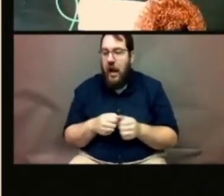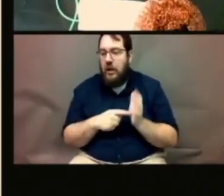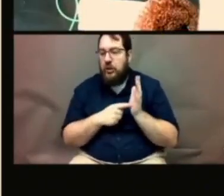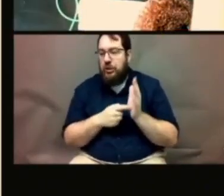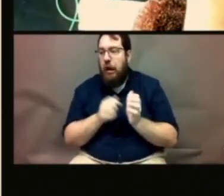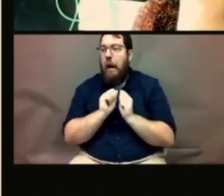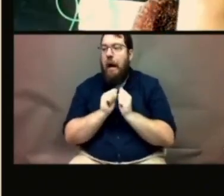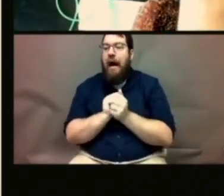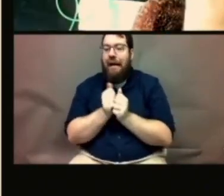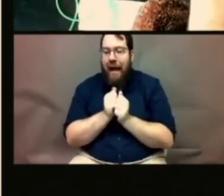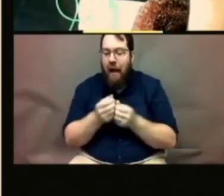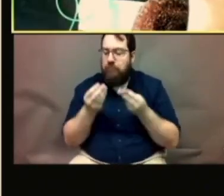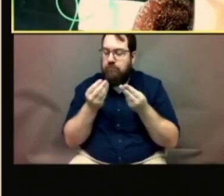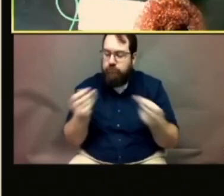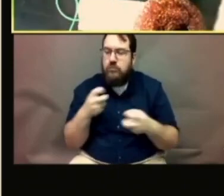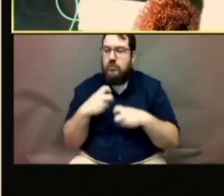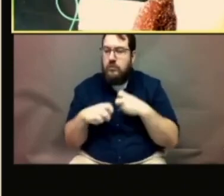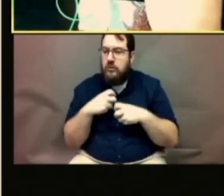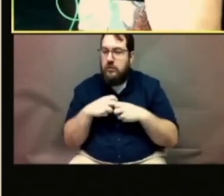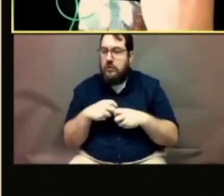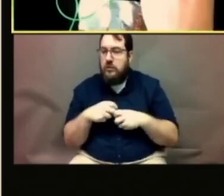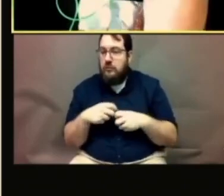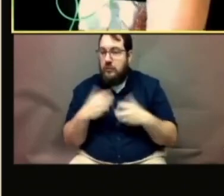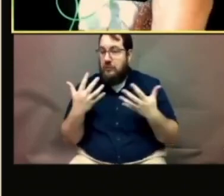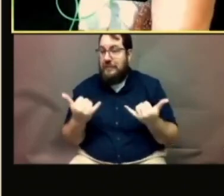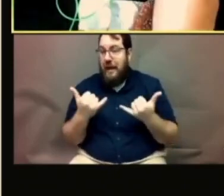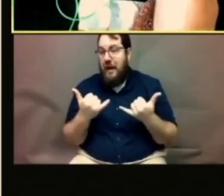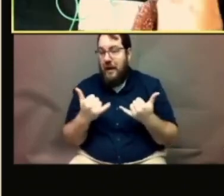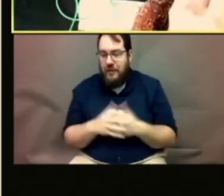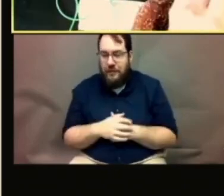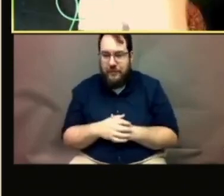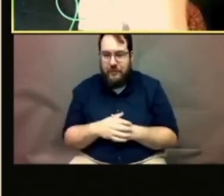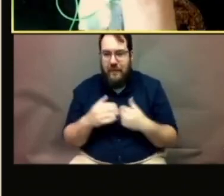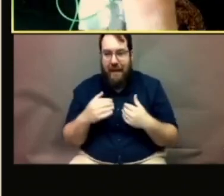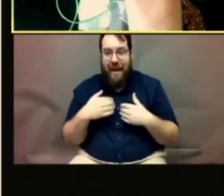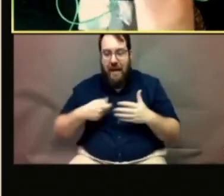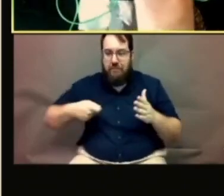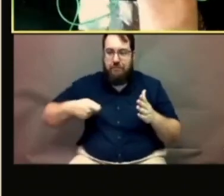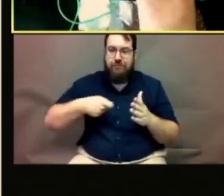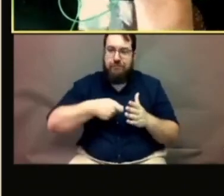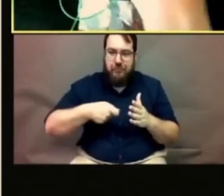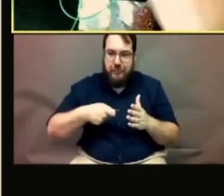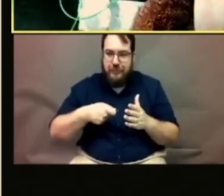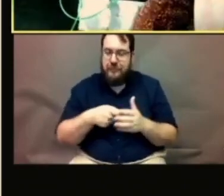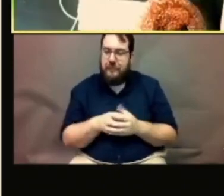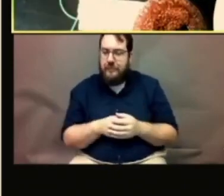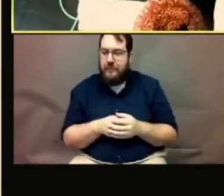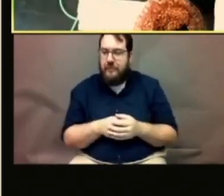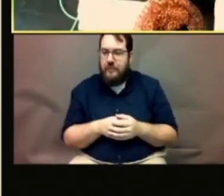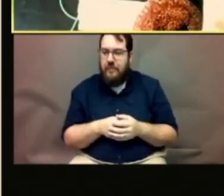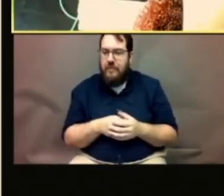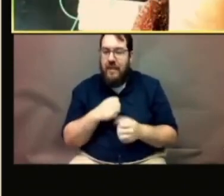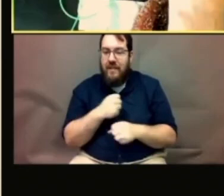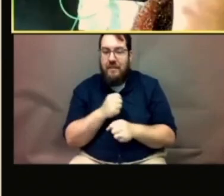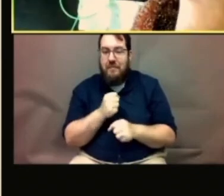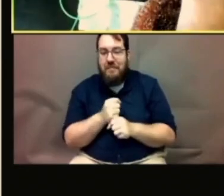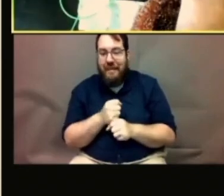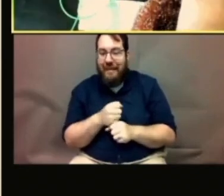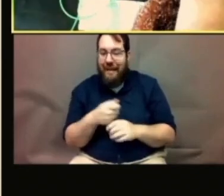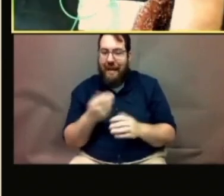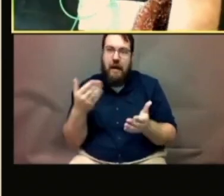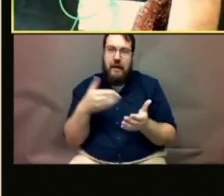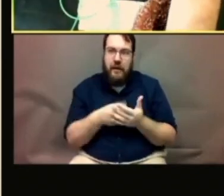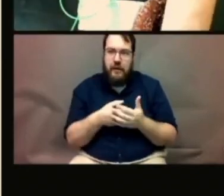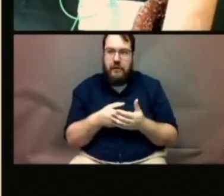fun. So, all right, so I got to plug my Makey Makey back in to the computer.